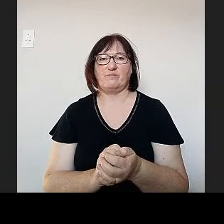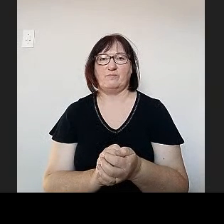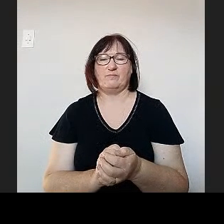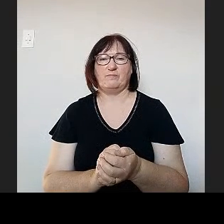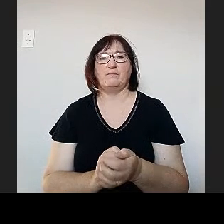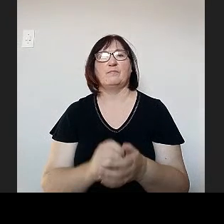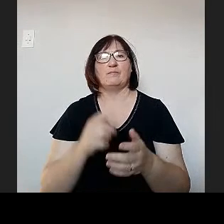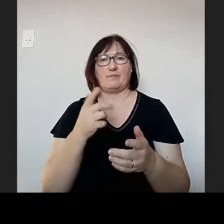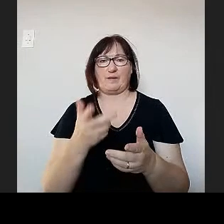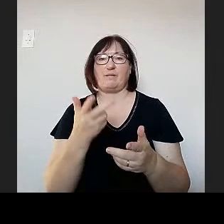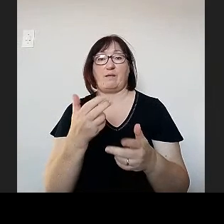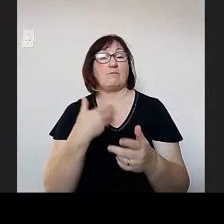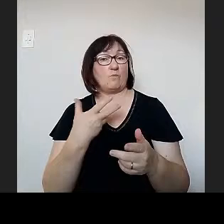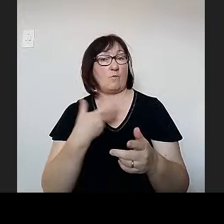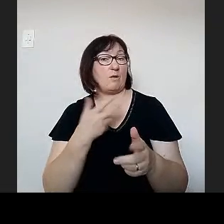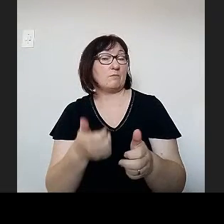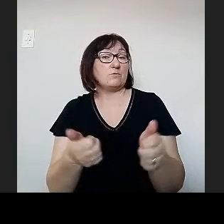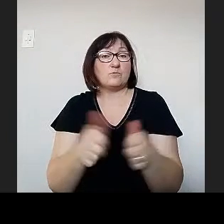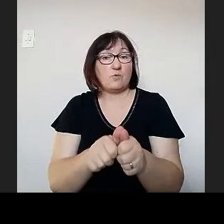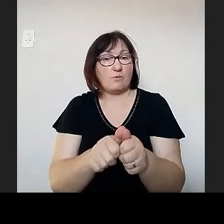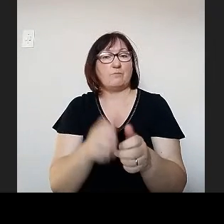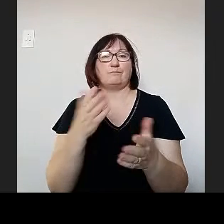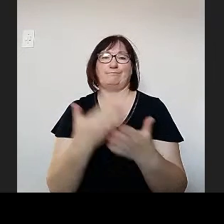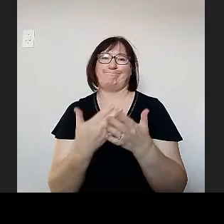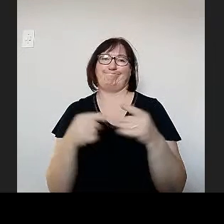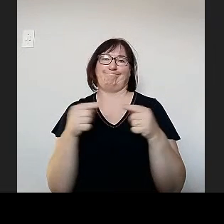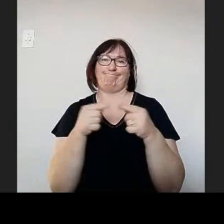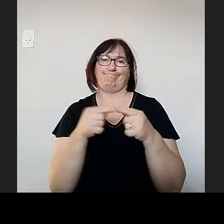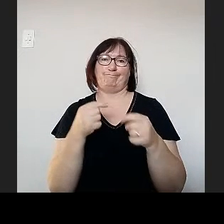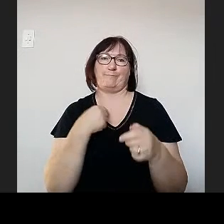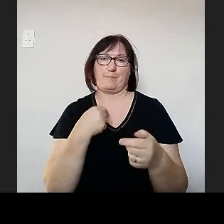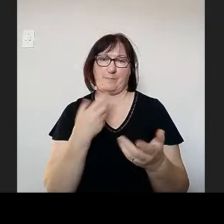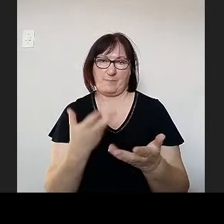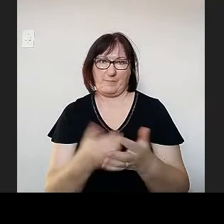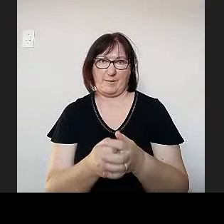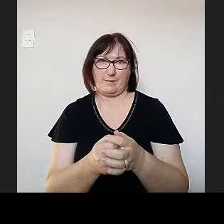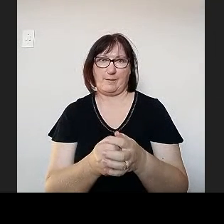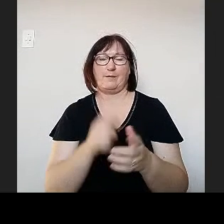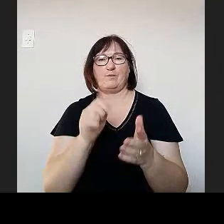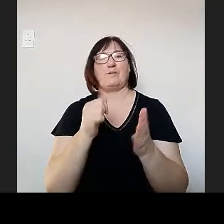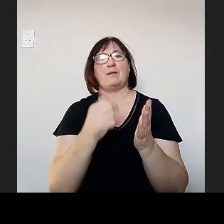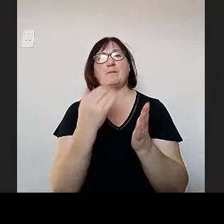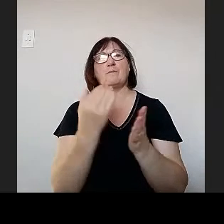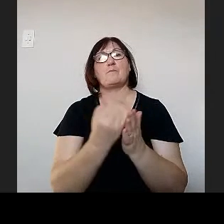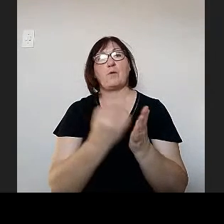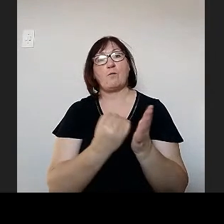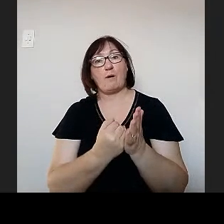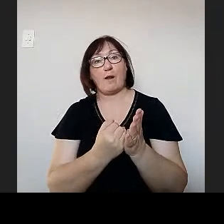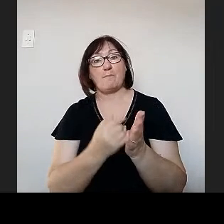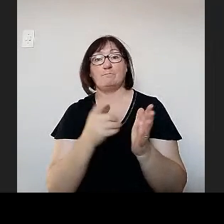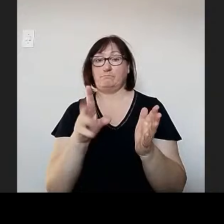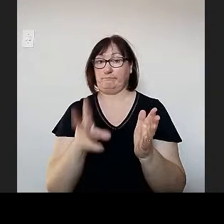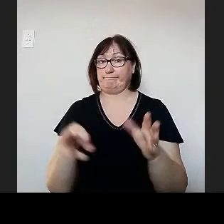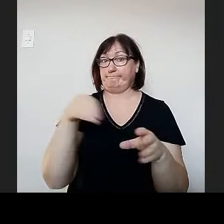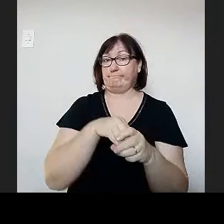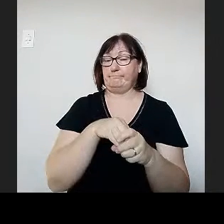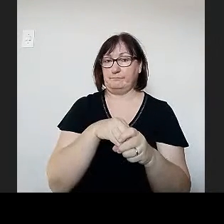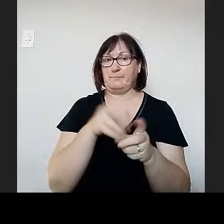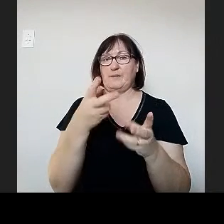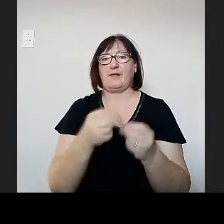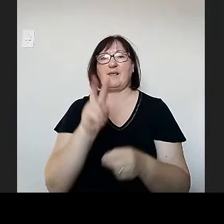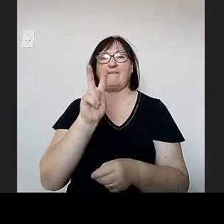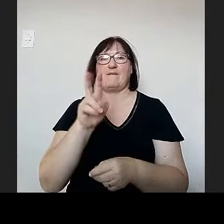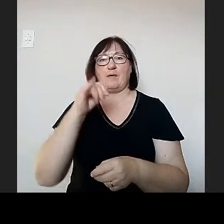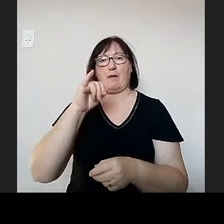and ask, how do you join an AEO program? And this is a program where you get a VIP treatment, which is a WCO